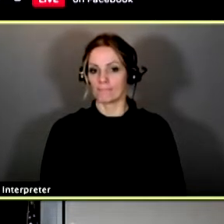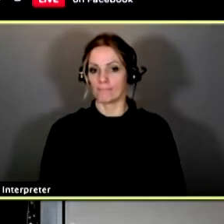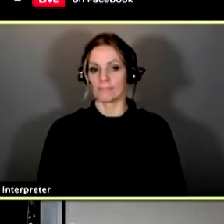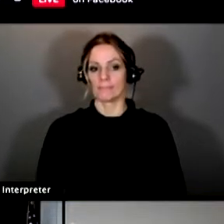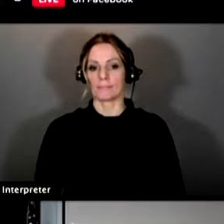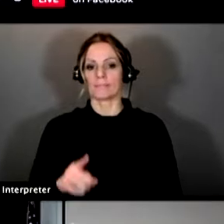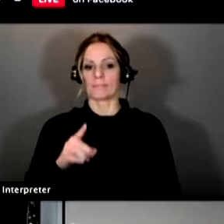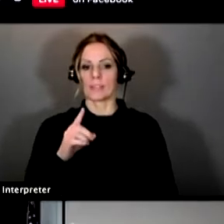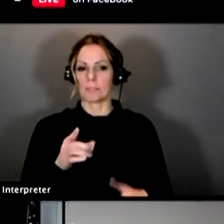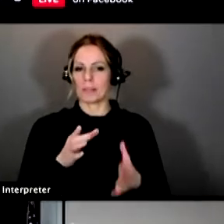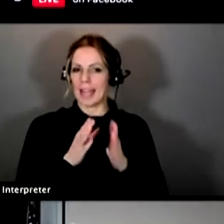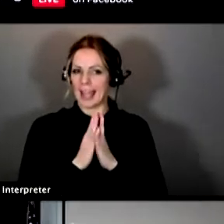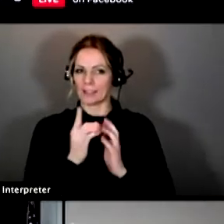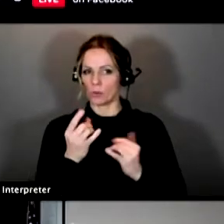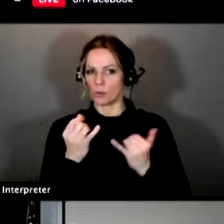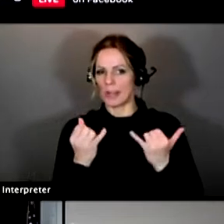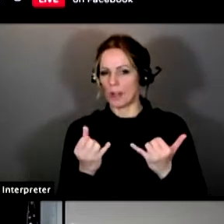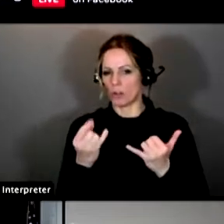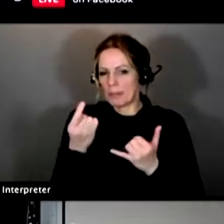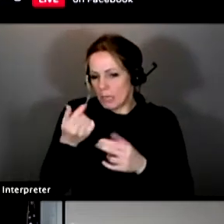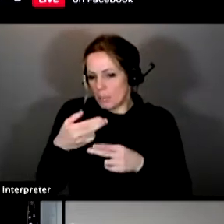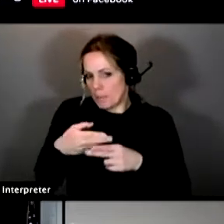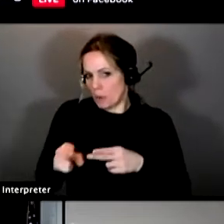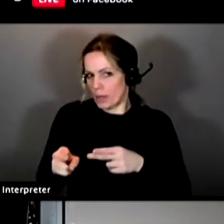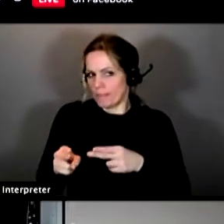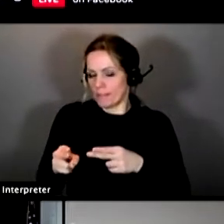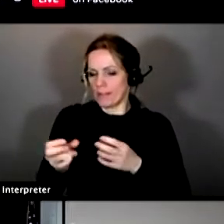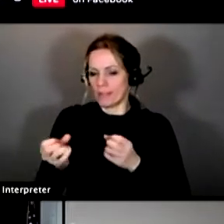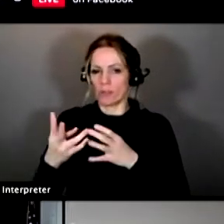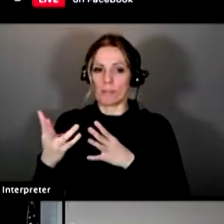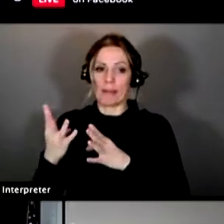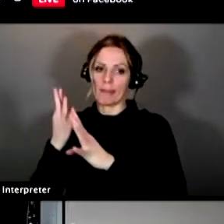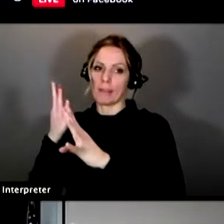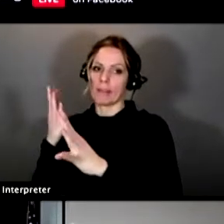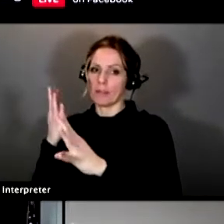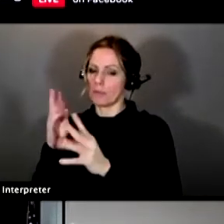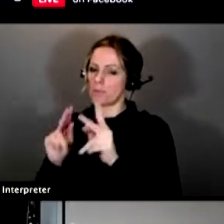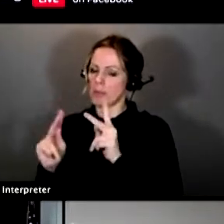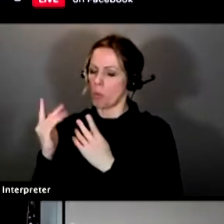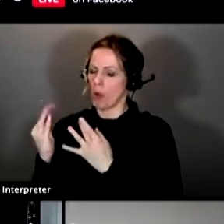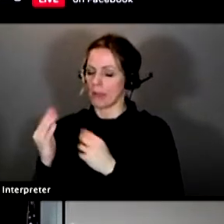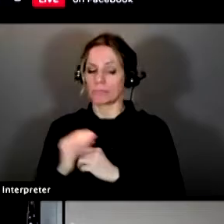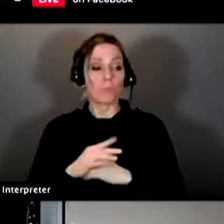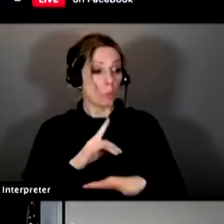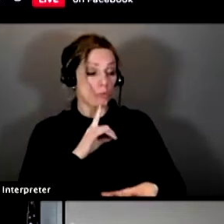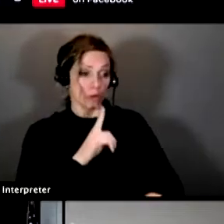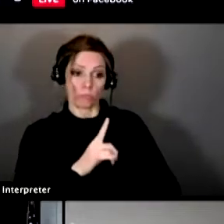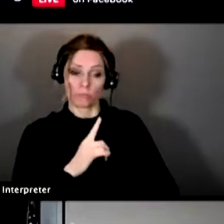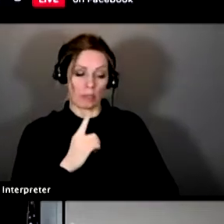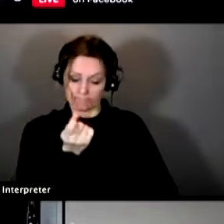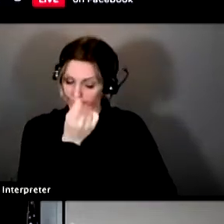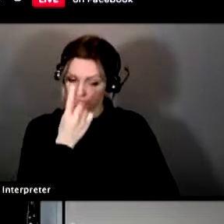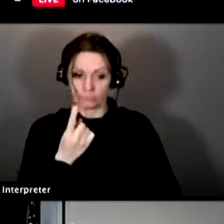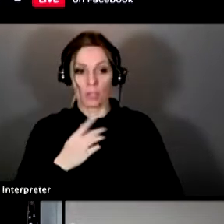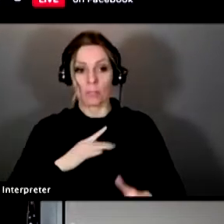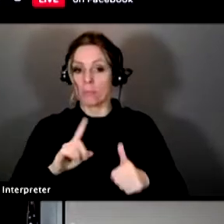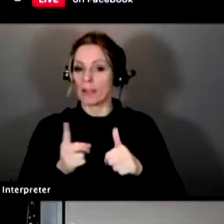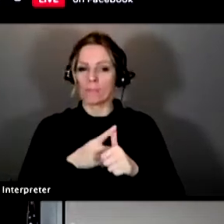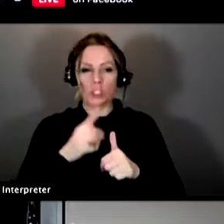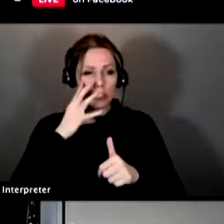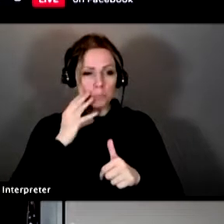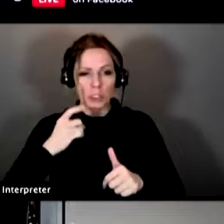I'll ask you to be a little bit brief just because we have about a dozen callers waiting. I will. I intend to be. Sure. I understand that. My first experience that was negative with a run-in